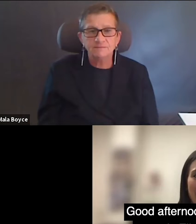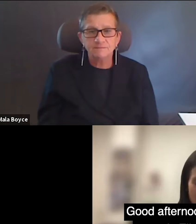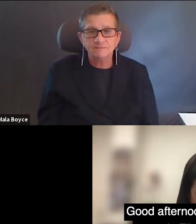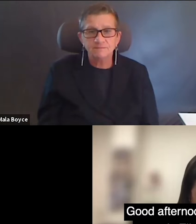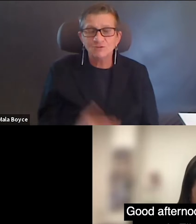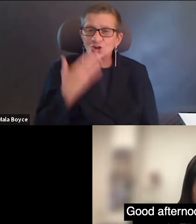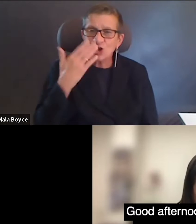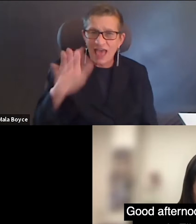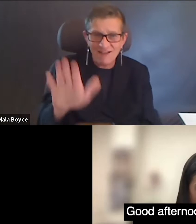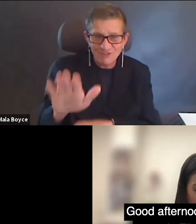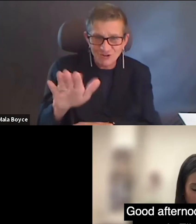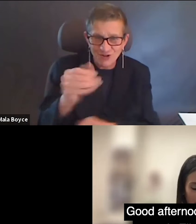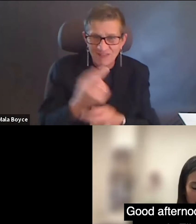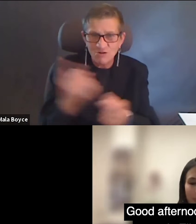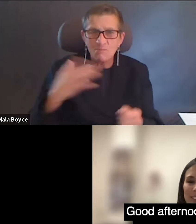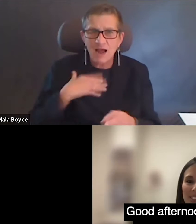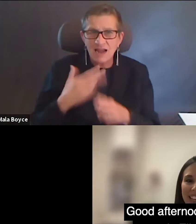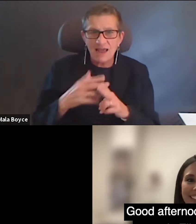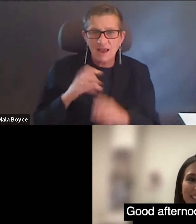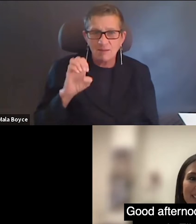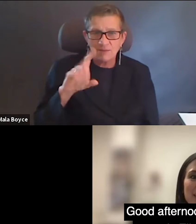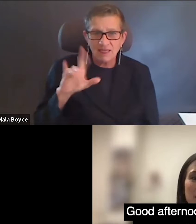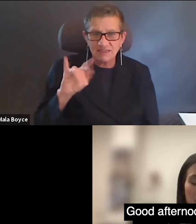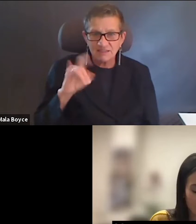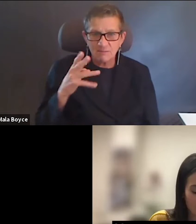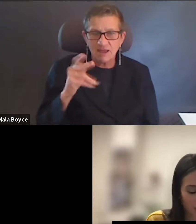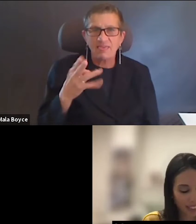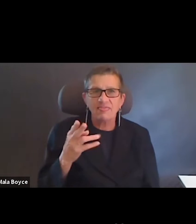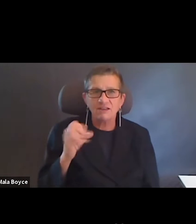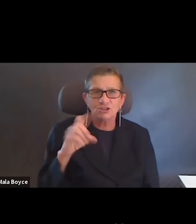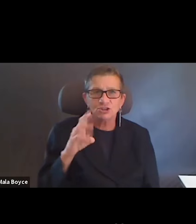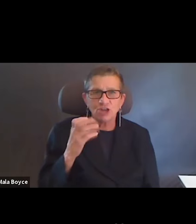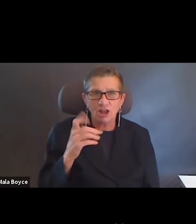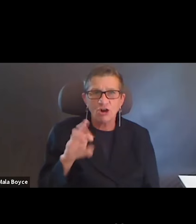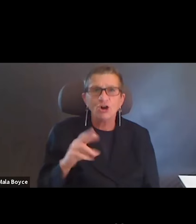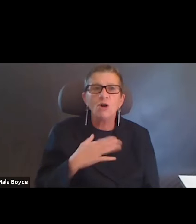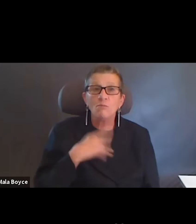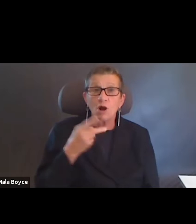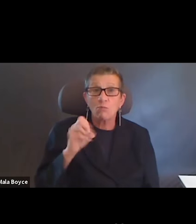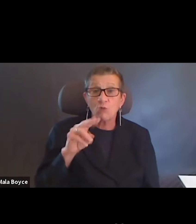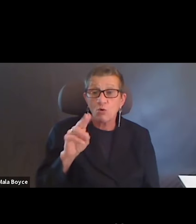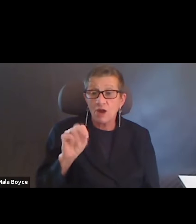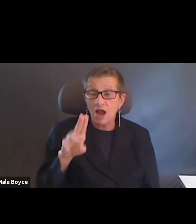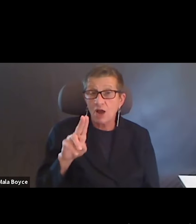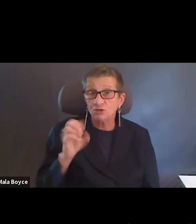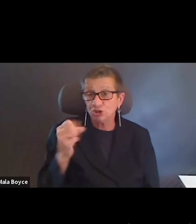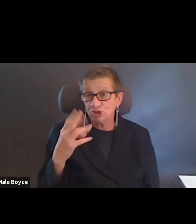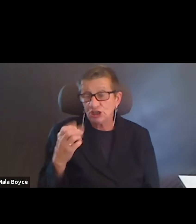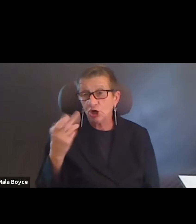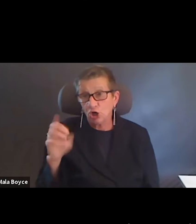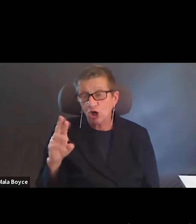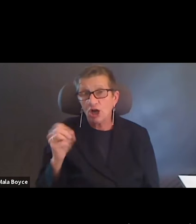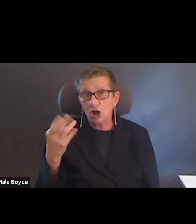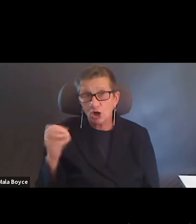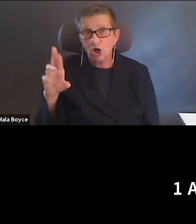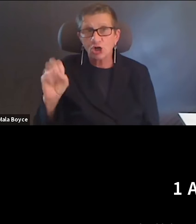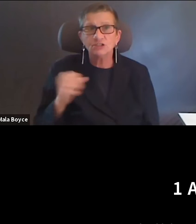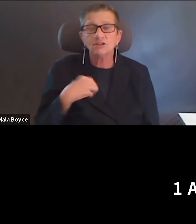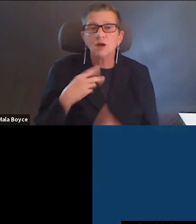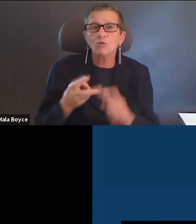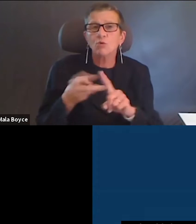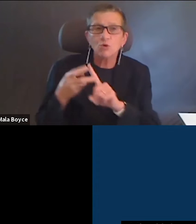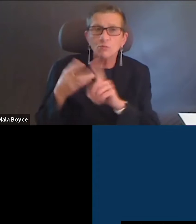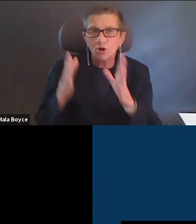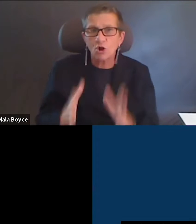Good afternoon, everyone. My name is Elizabeth Schaller. My pronouns are she, her, and hers. I am a recruitment coordinator